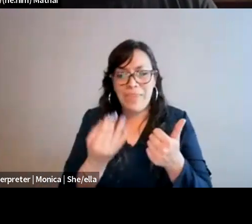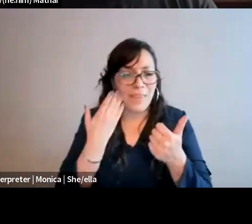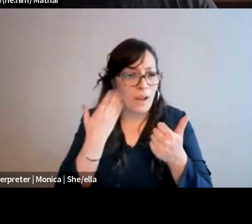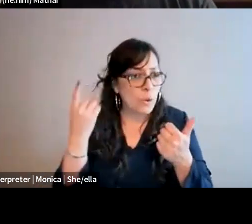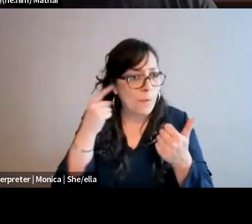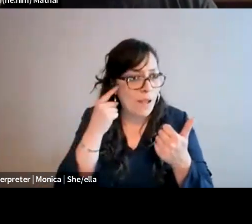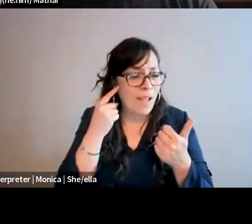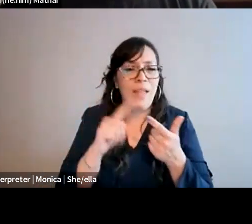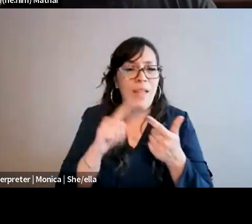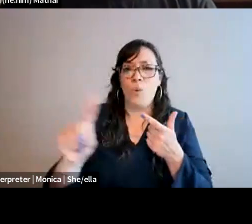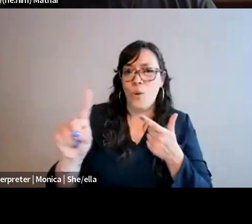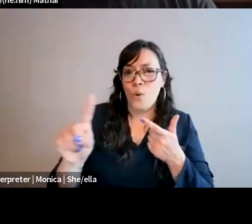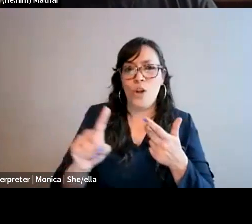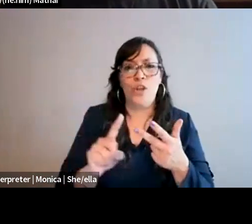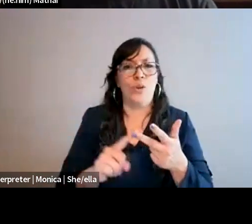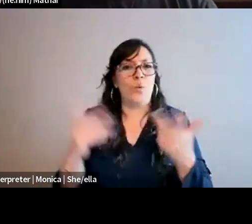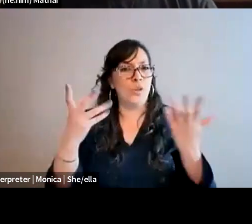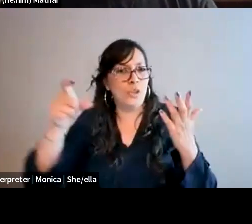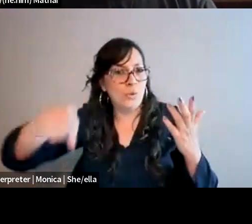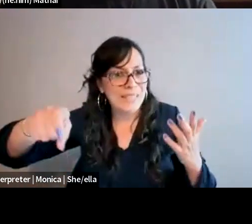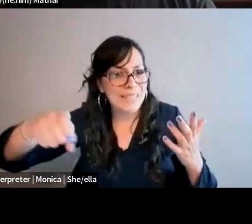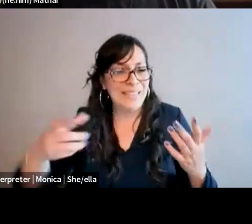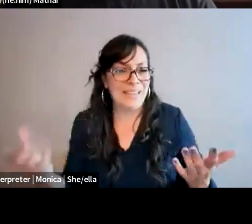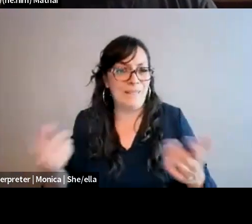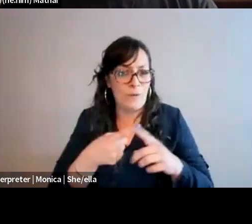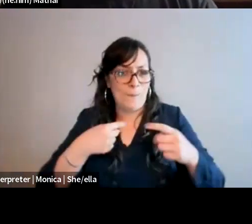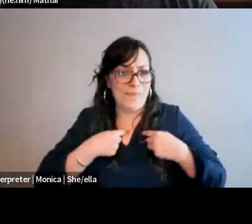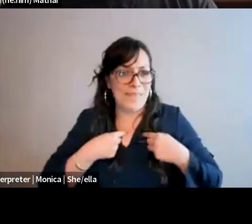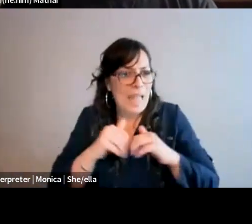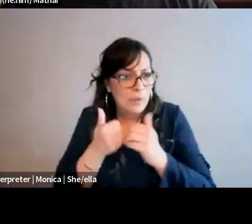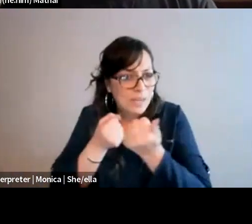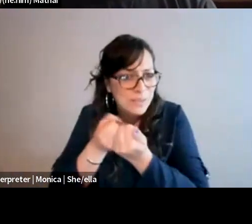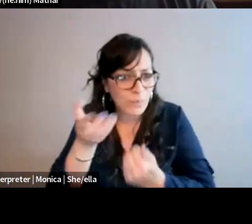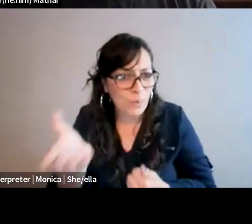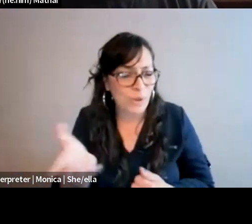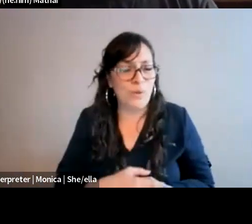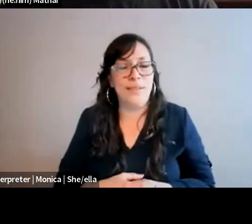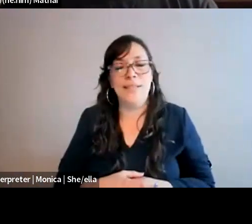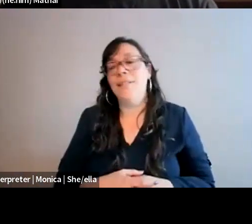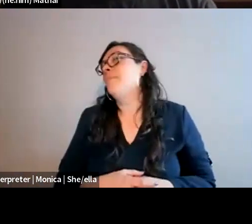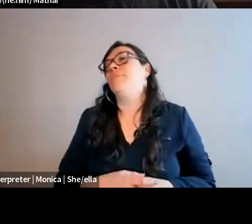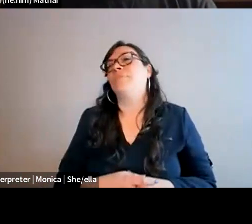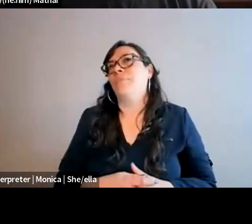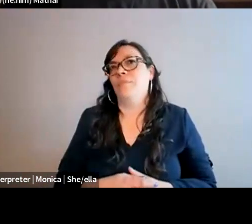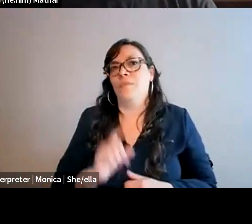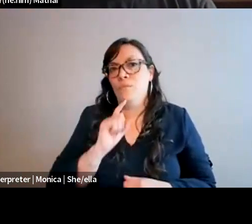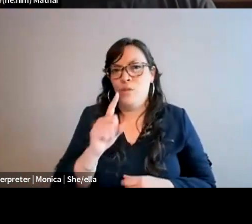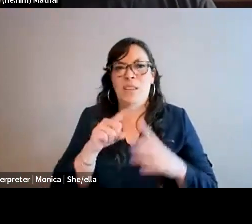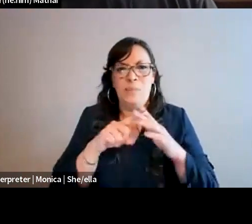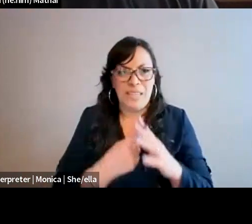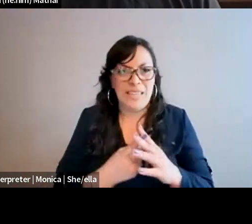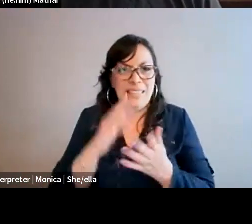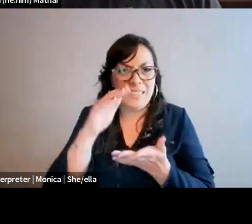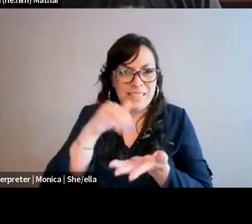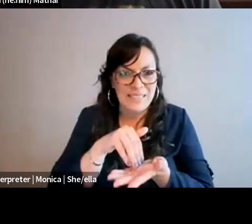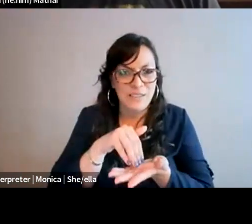where were you? You know, what do you need from me? And so just beginning to really center